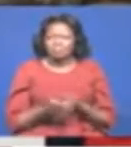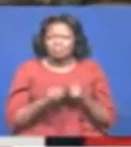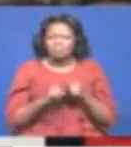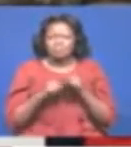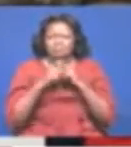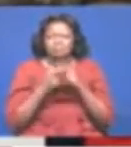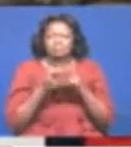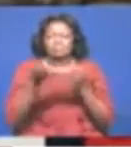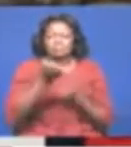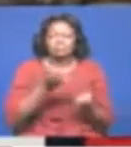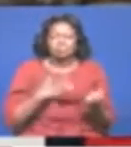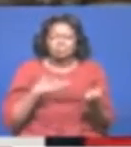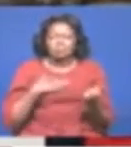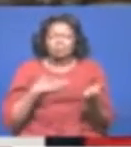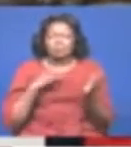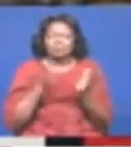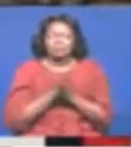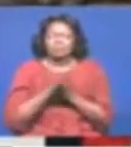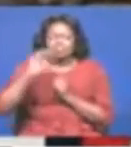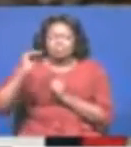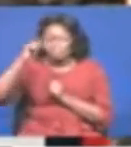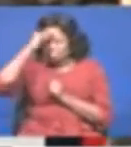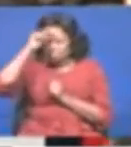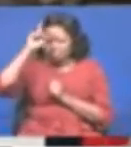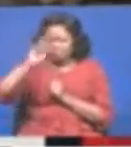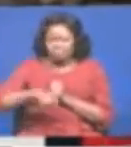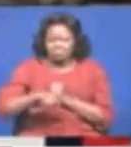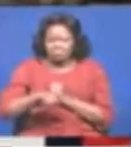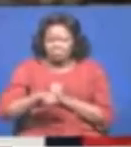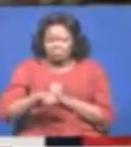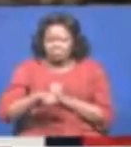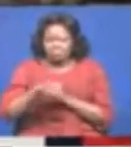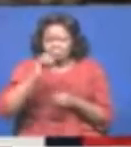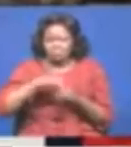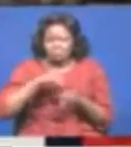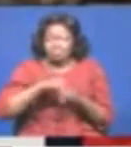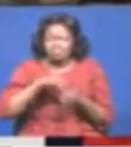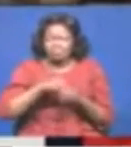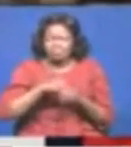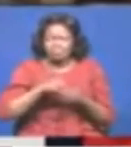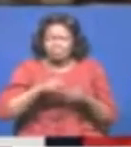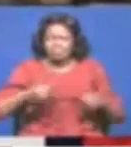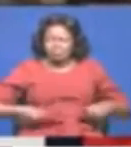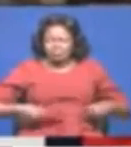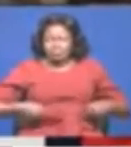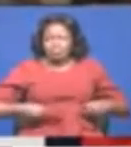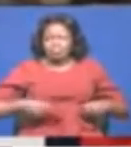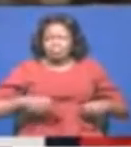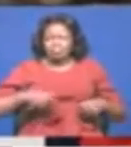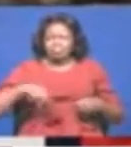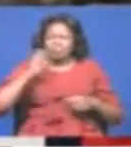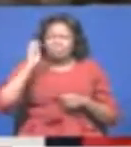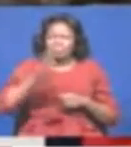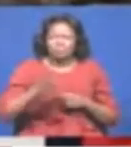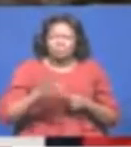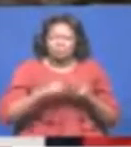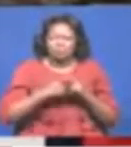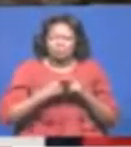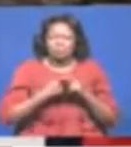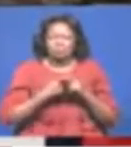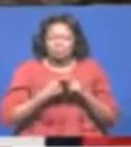economy, my county government shall invest in our young people. We will roll out the Skills